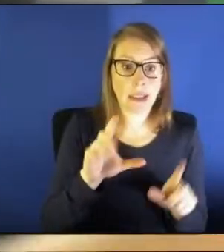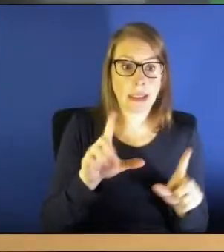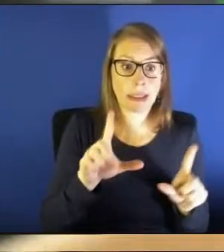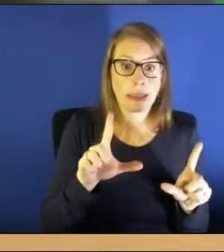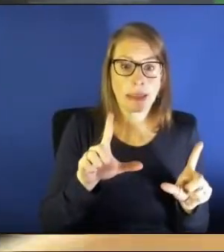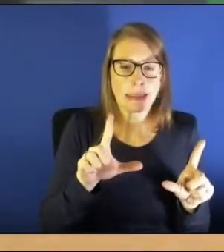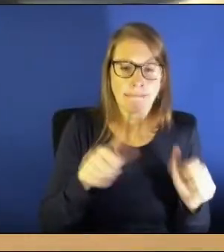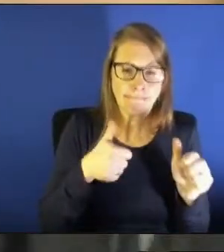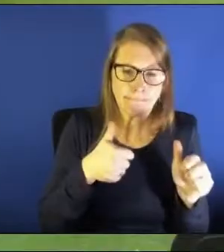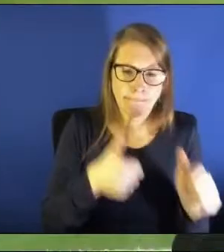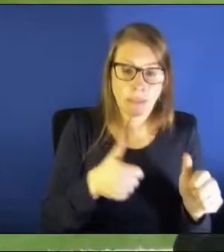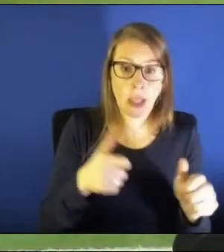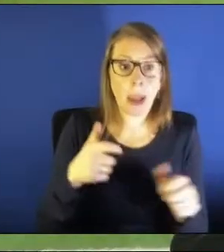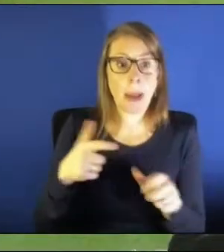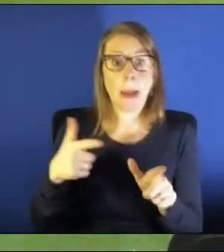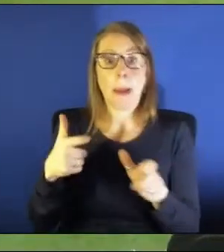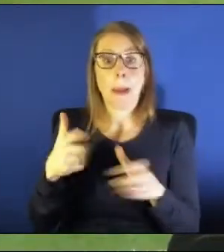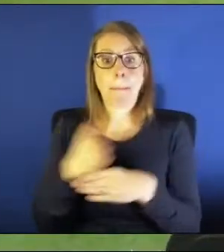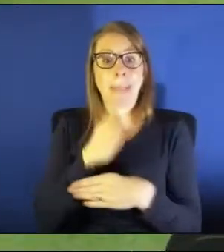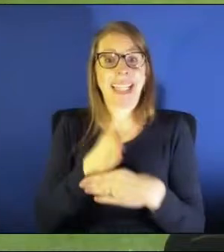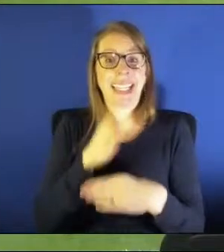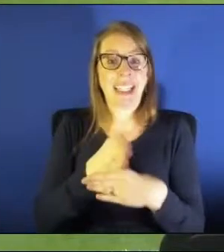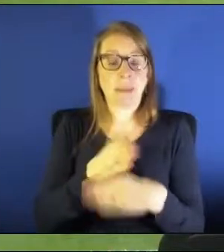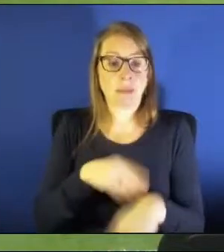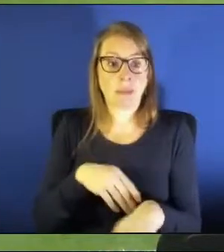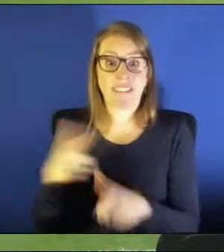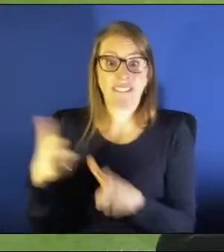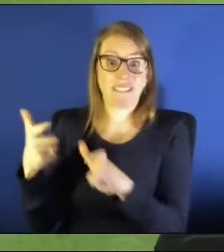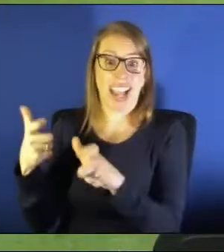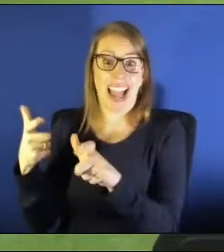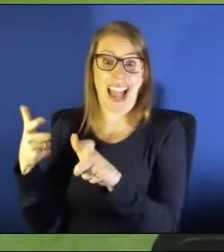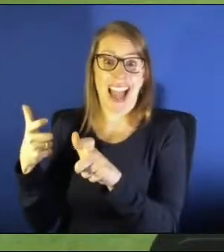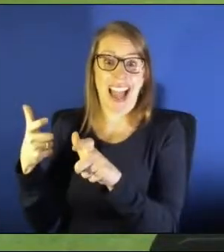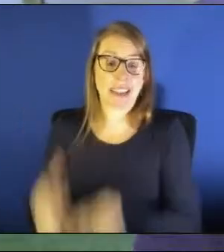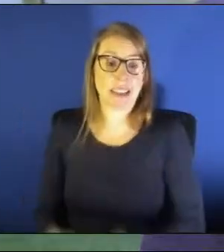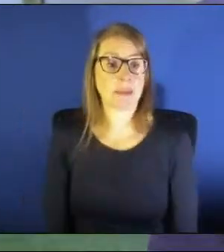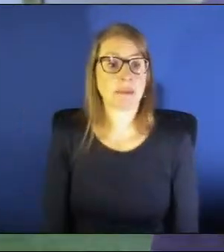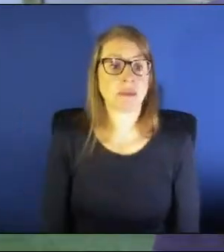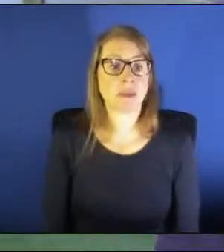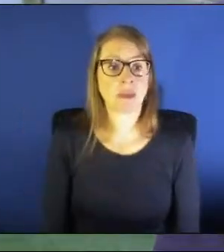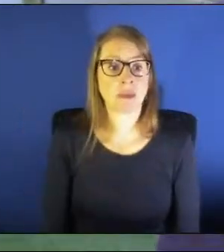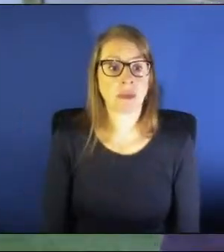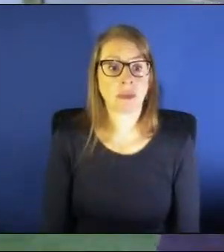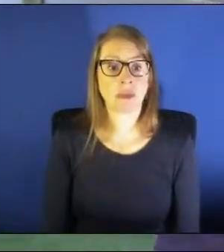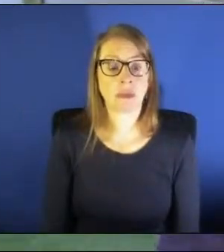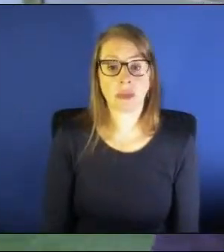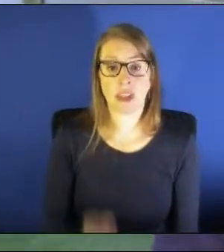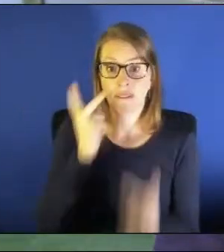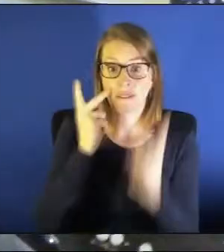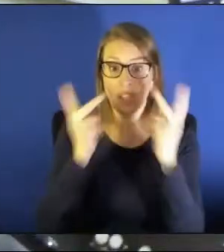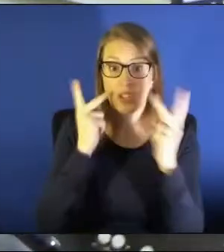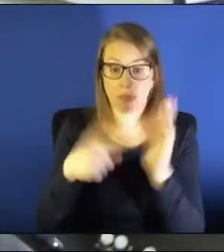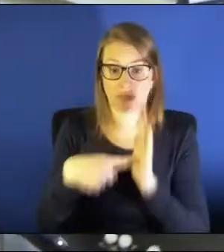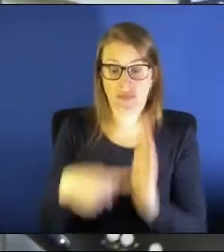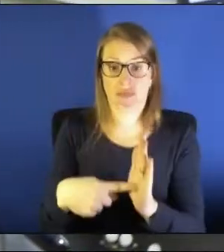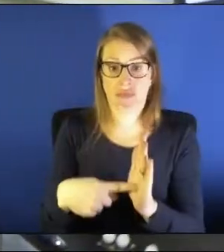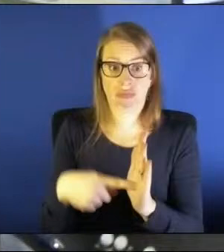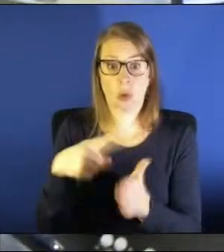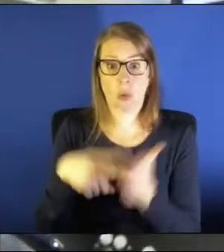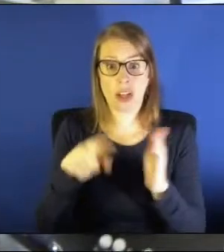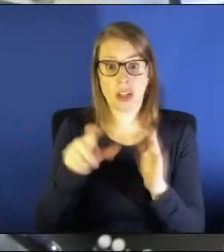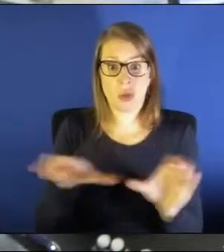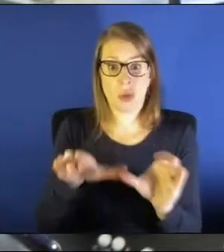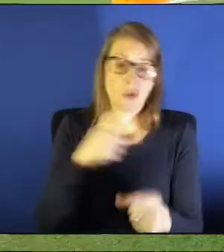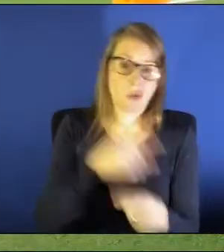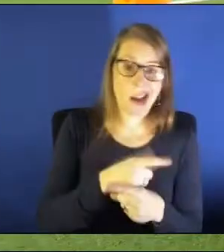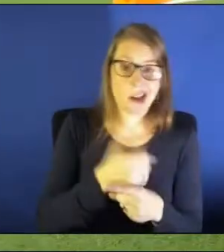Medium. 3, 2, 1, go. And fast. It gives you the visual representation of what you're doing wrong and what you're doing right. That data will be used